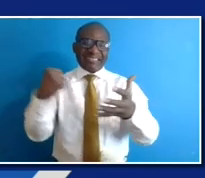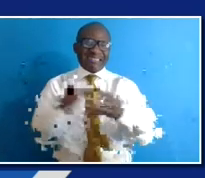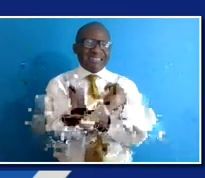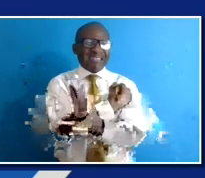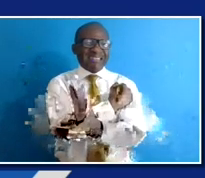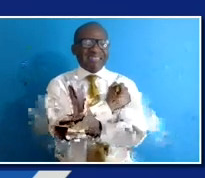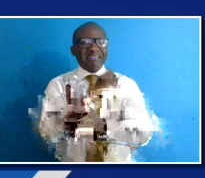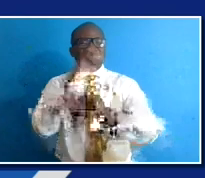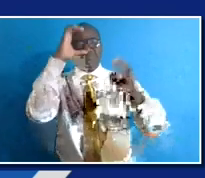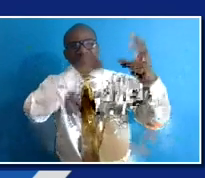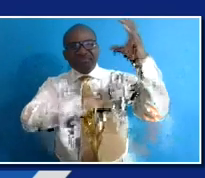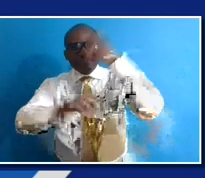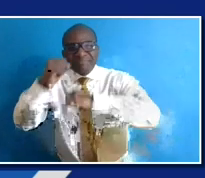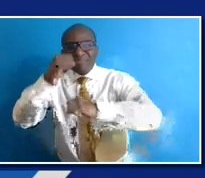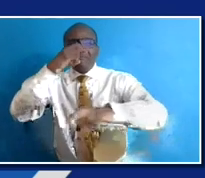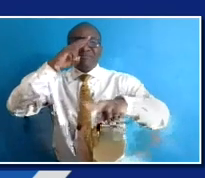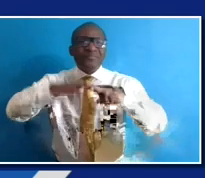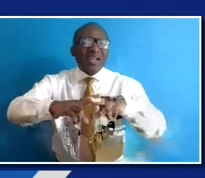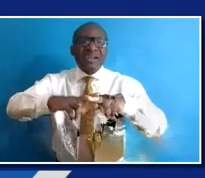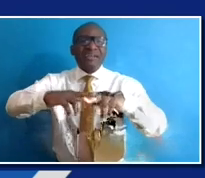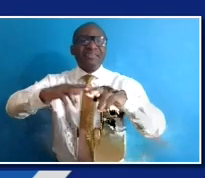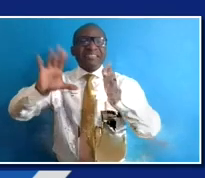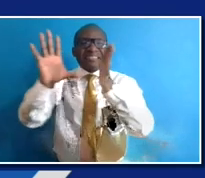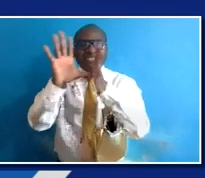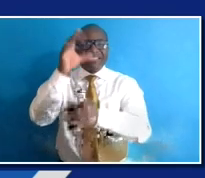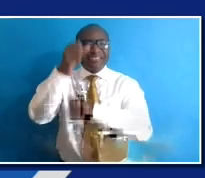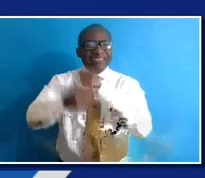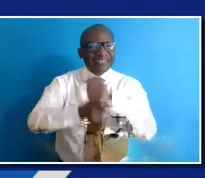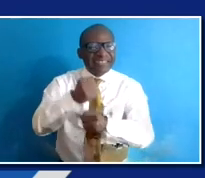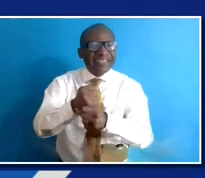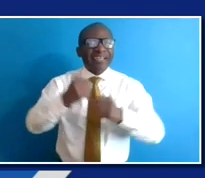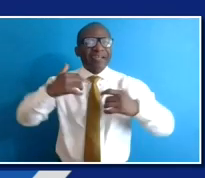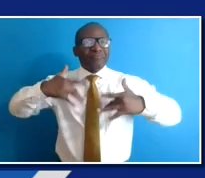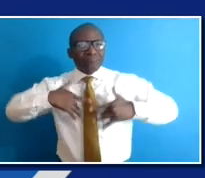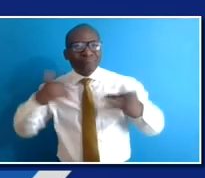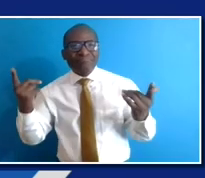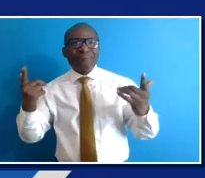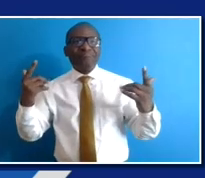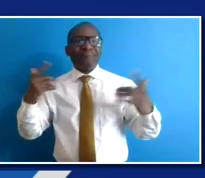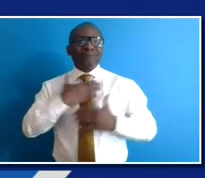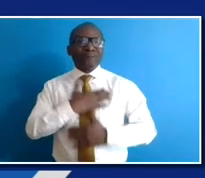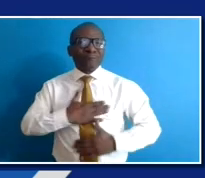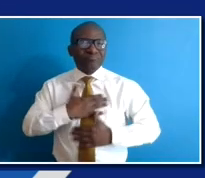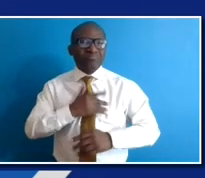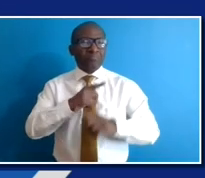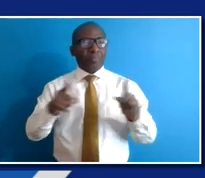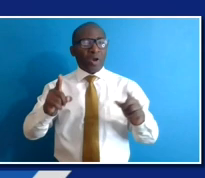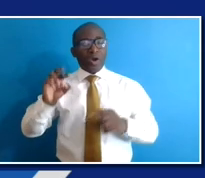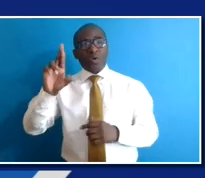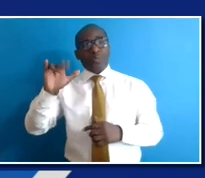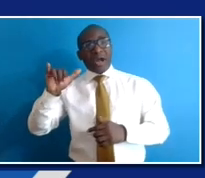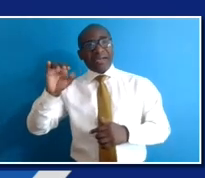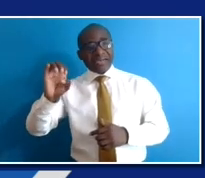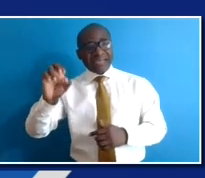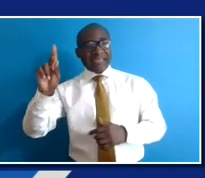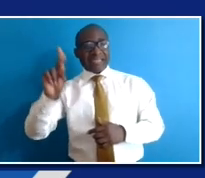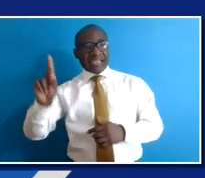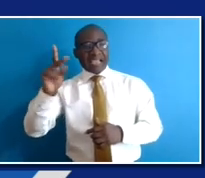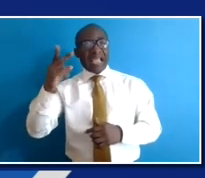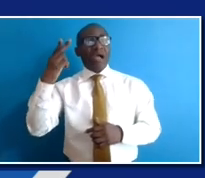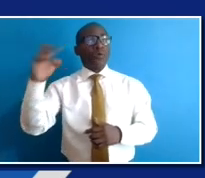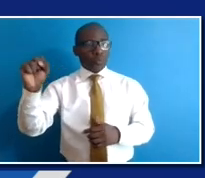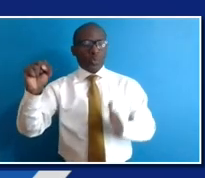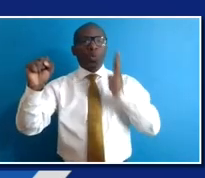in a couple days. And that's where we're using a county park for that purpose appropriately. Kensico Dam in general, really a beautiful facility.